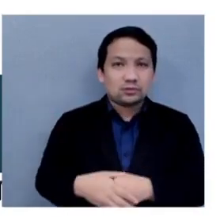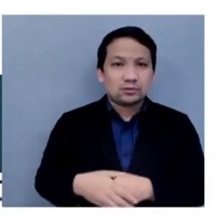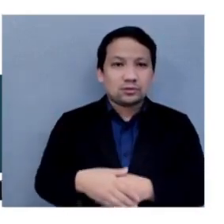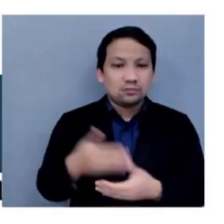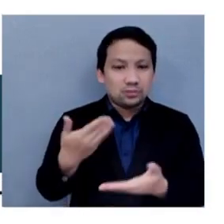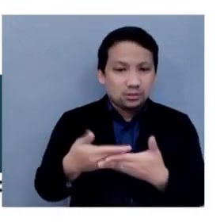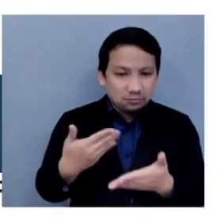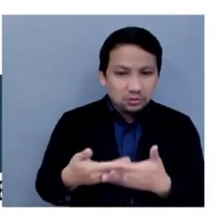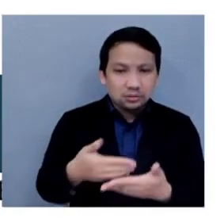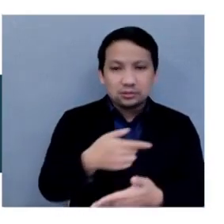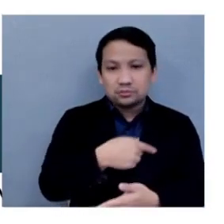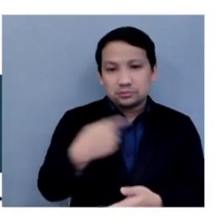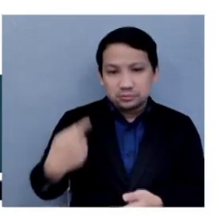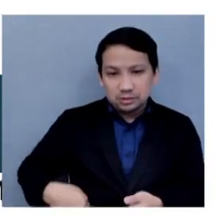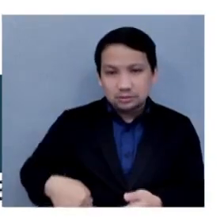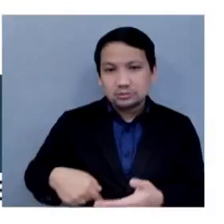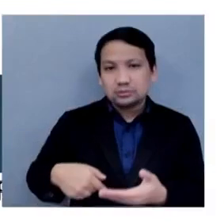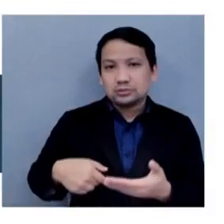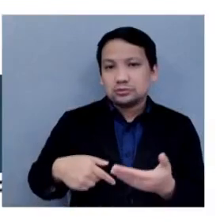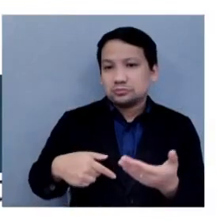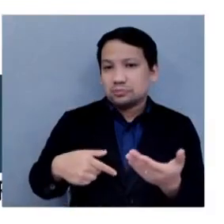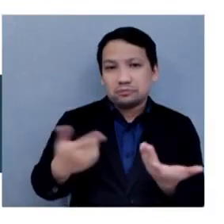Year.